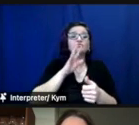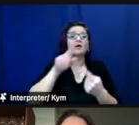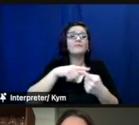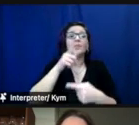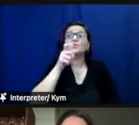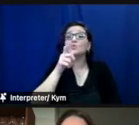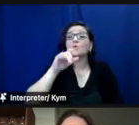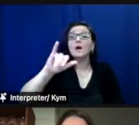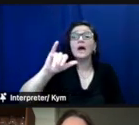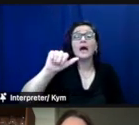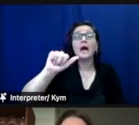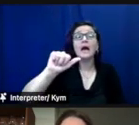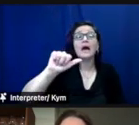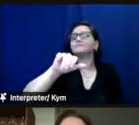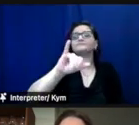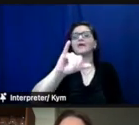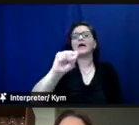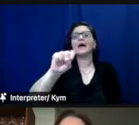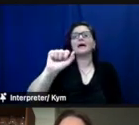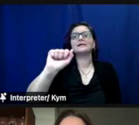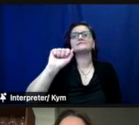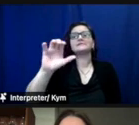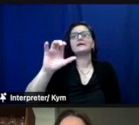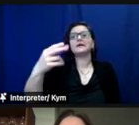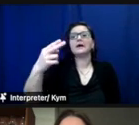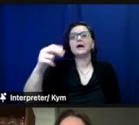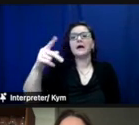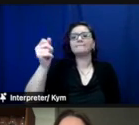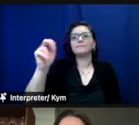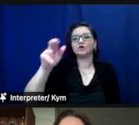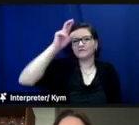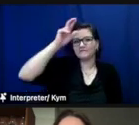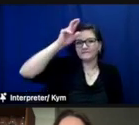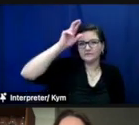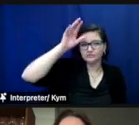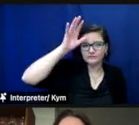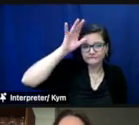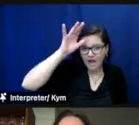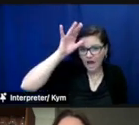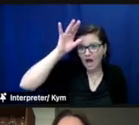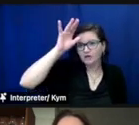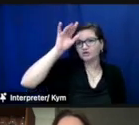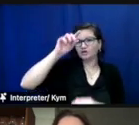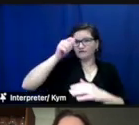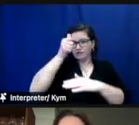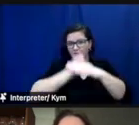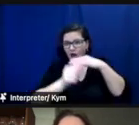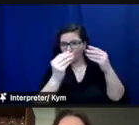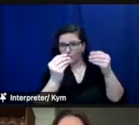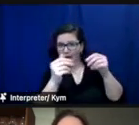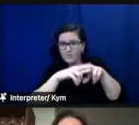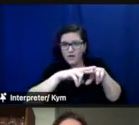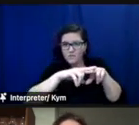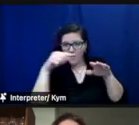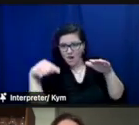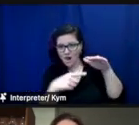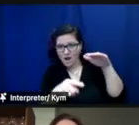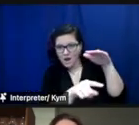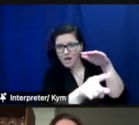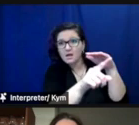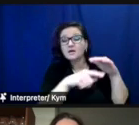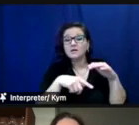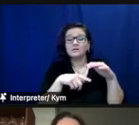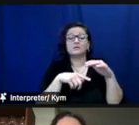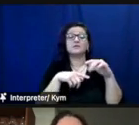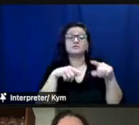called the father of the Underground Railroad. So he was a very early person who set up, who worked on a, kind of like a cell to get